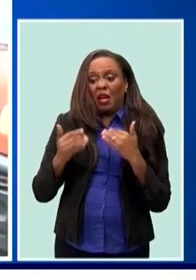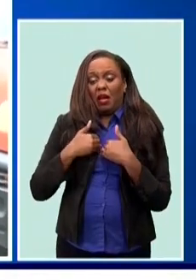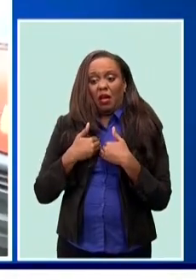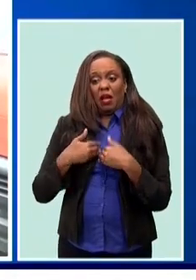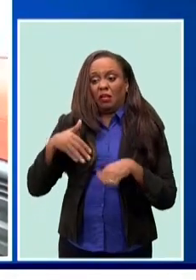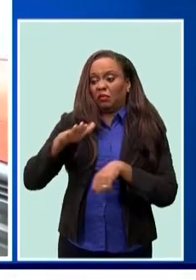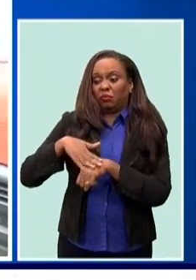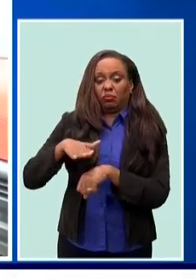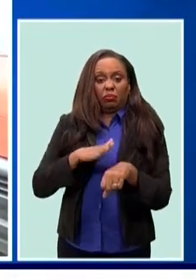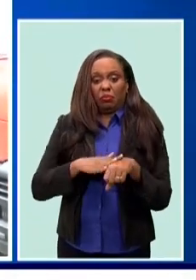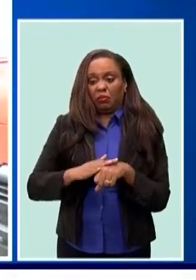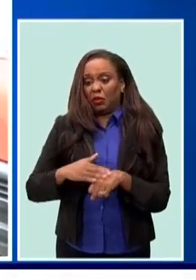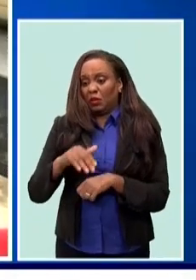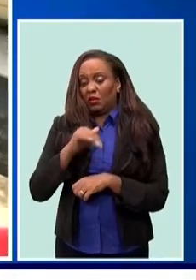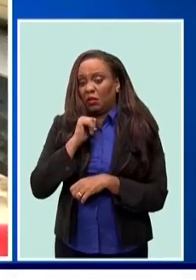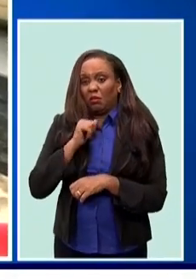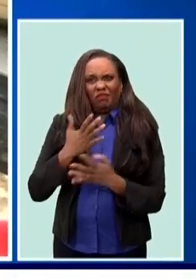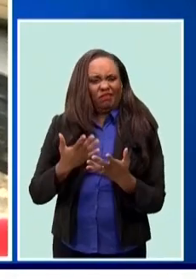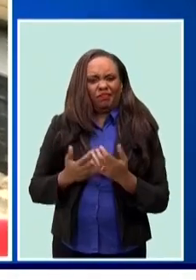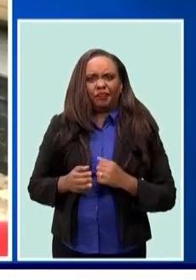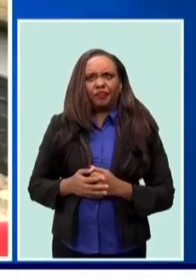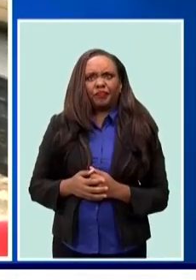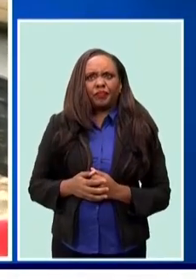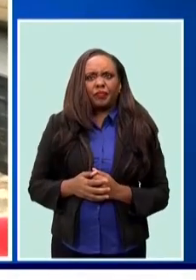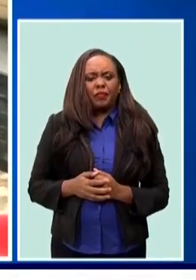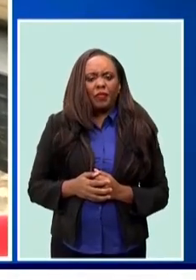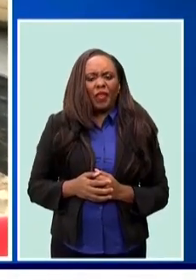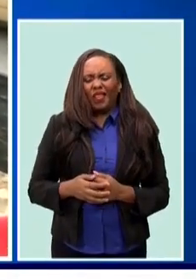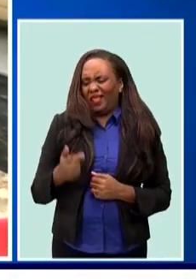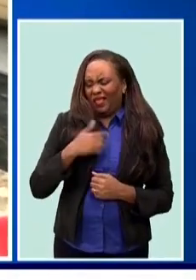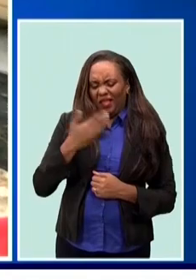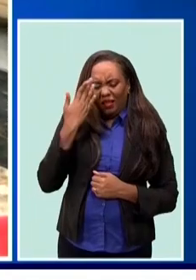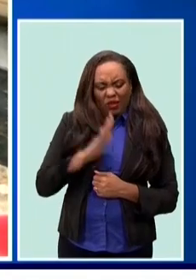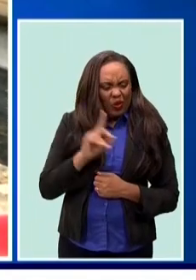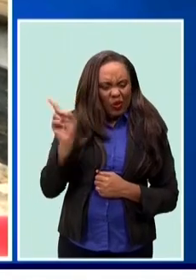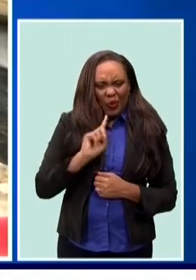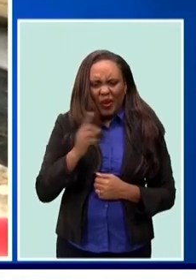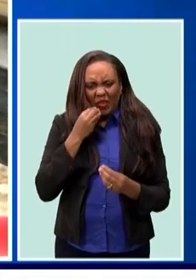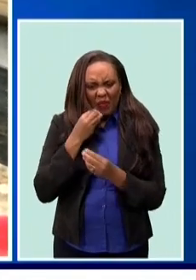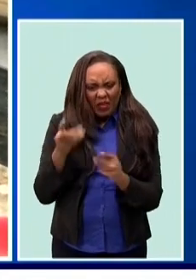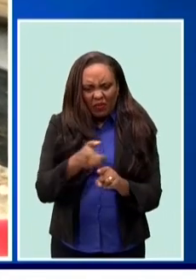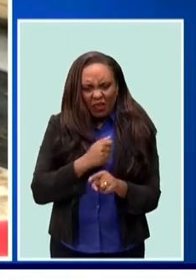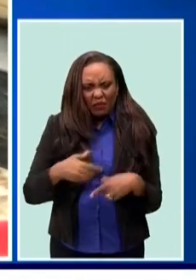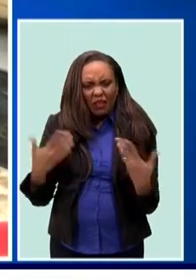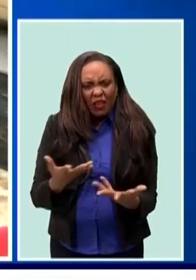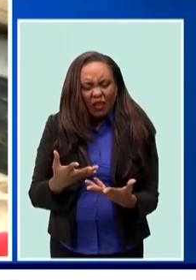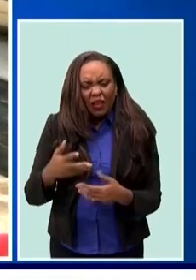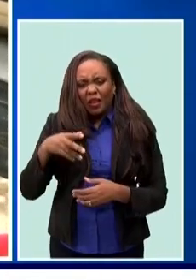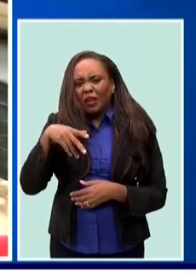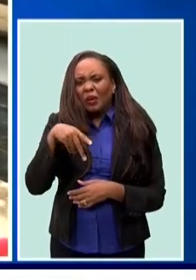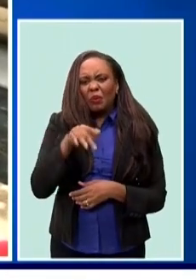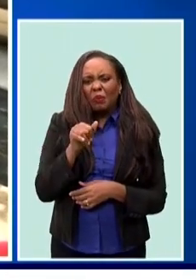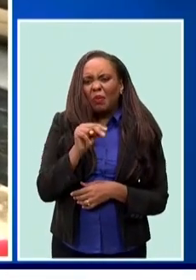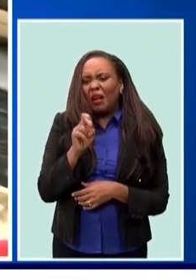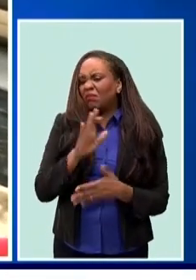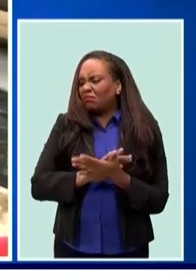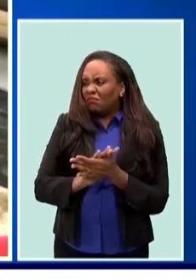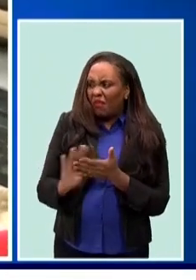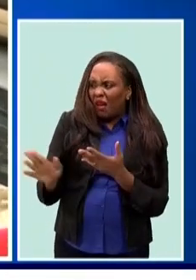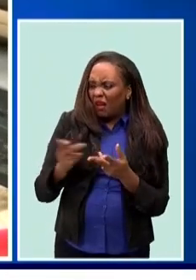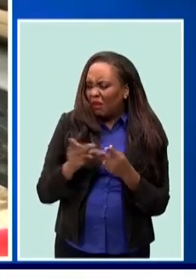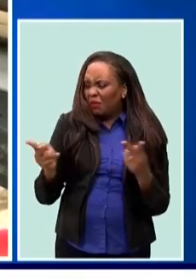telling people to don't come in your point? I don't know where the people from the States get this information from, but the point is one of the nicest places that you could